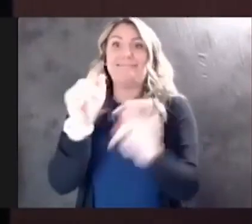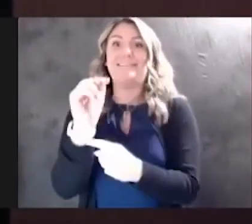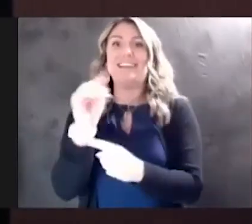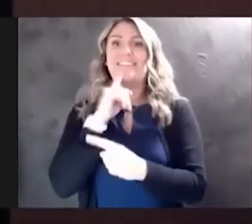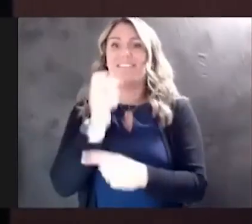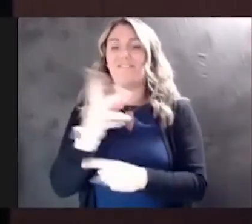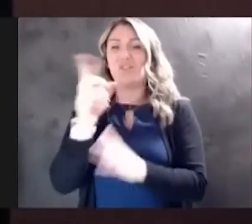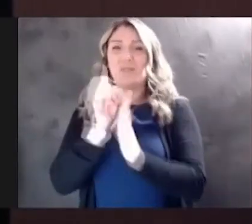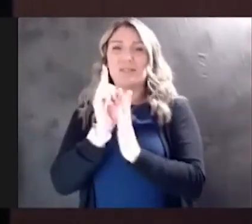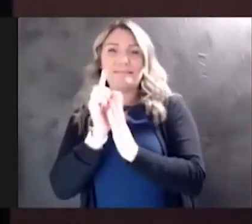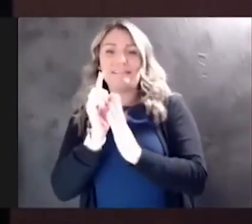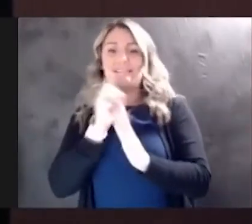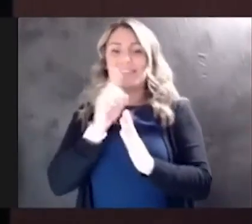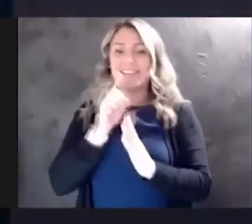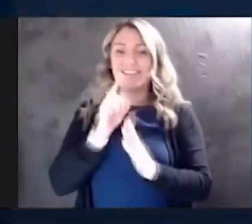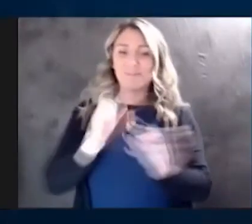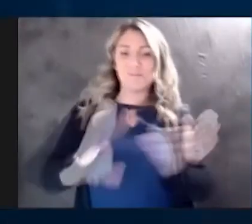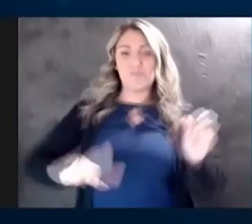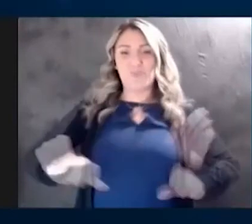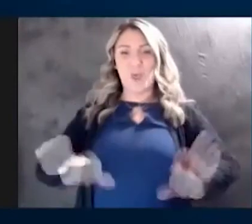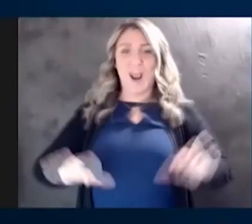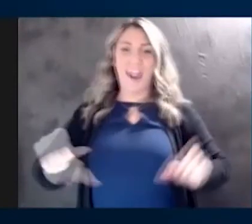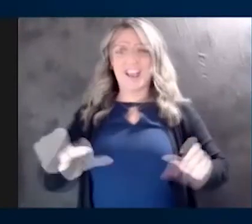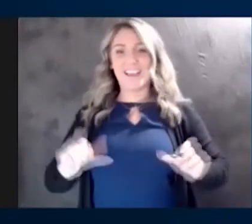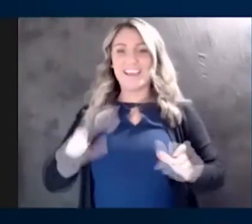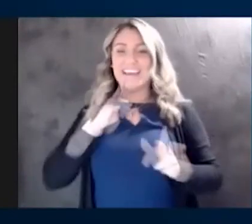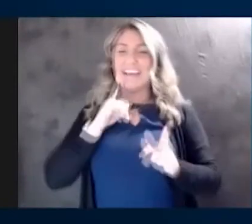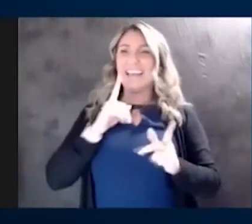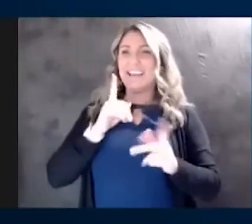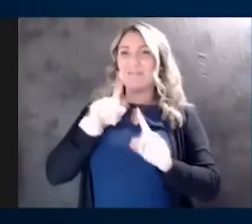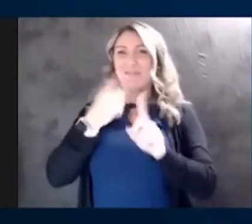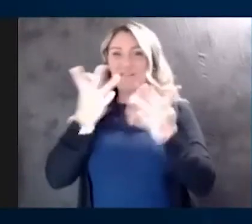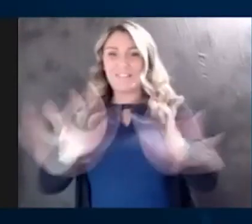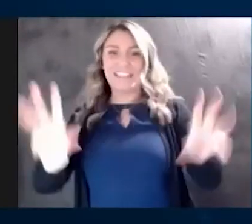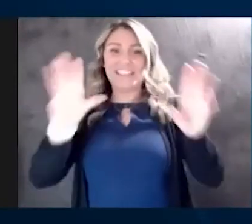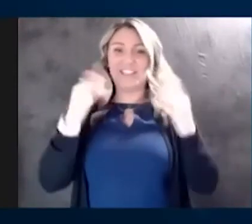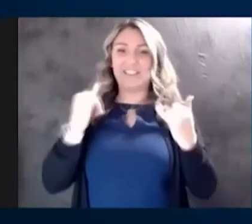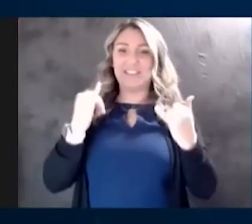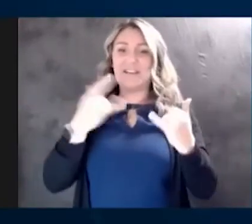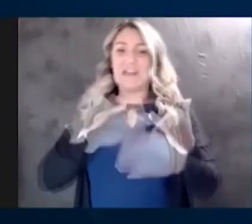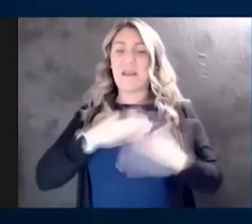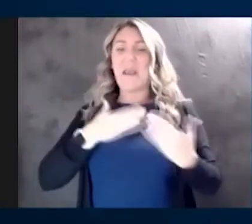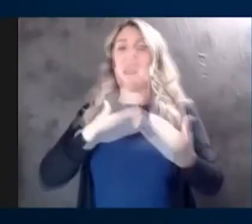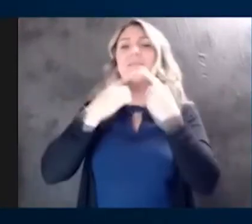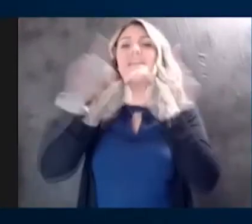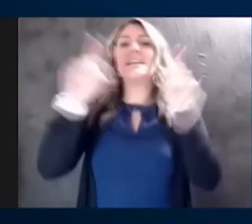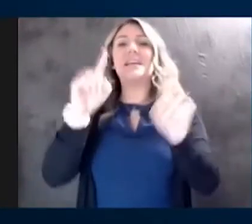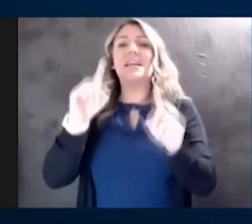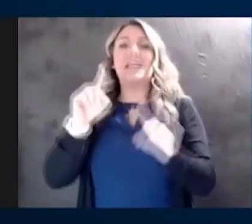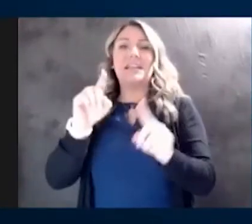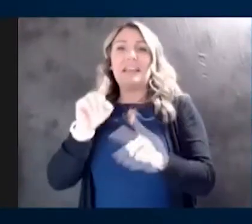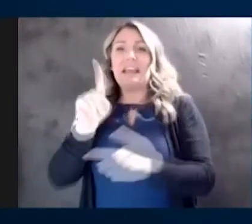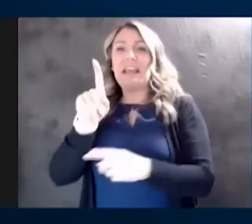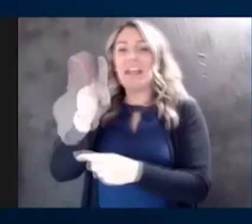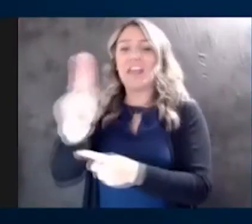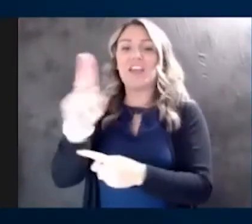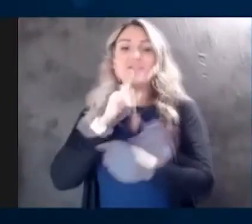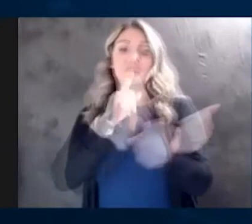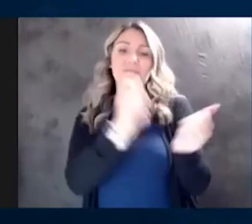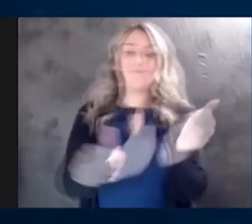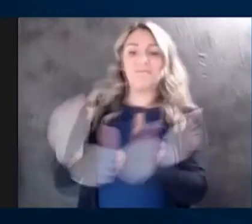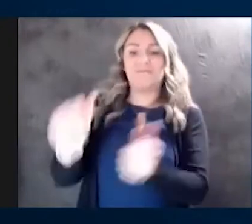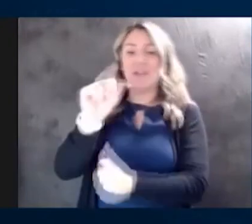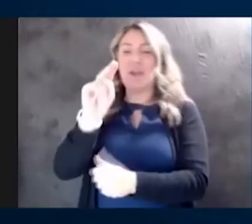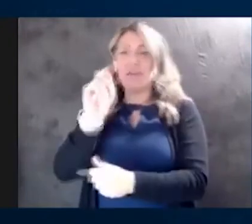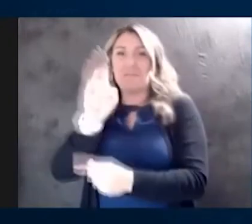few bragging rights as we wrap up today. We are happy to announce the University of Kansas Health System edged ahead of Nebraska Medicine in our